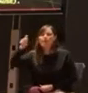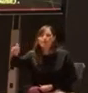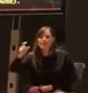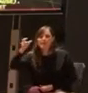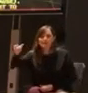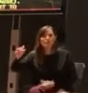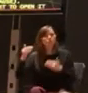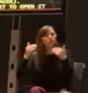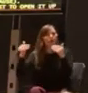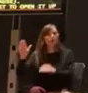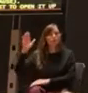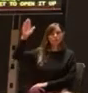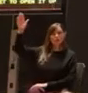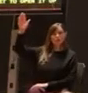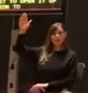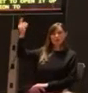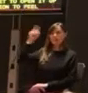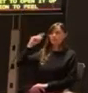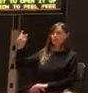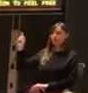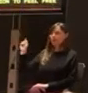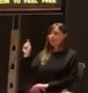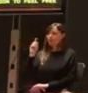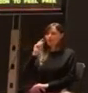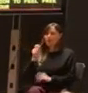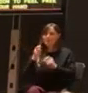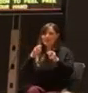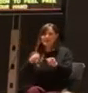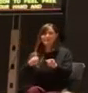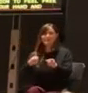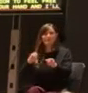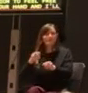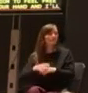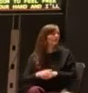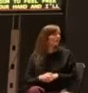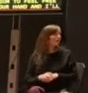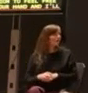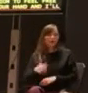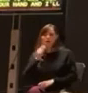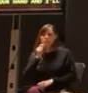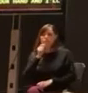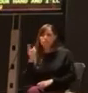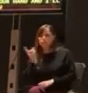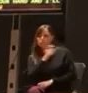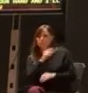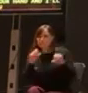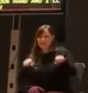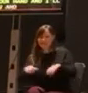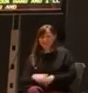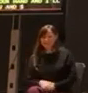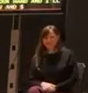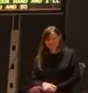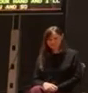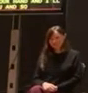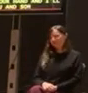free to raise your hand and I'll call on you, and Sora will run a mic over to you.